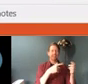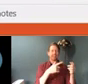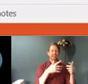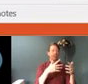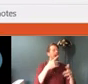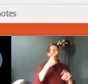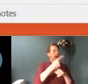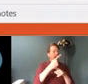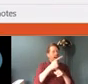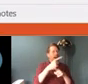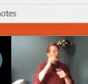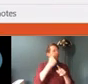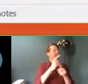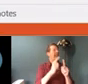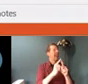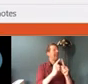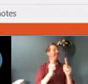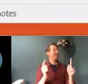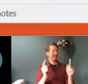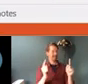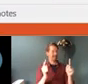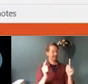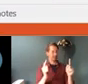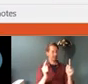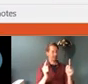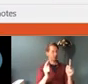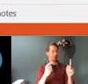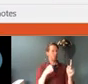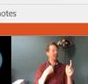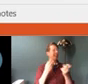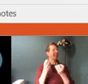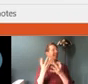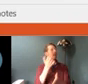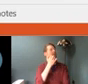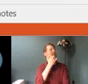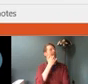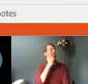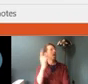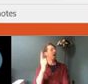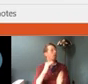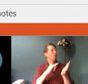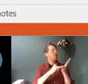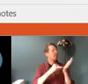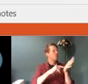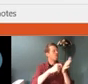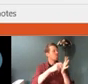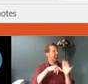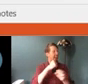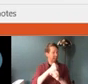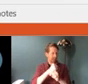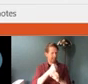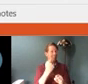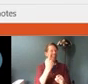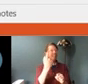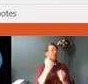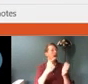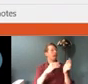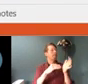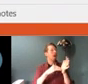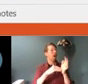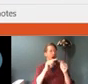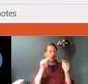alleles by length, we're actually giving these number strings. Each marker is